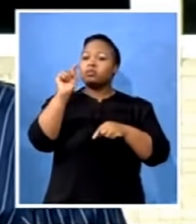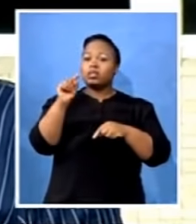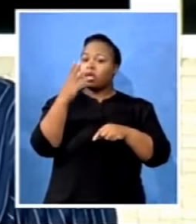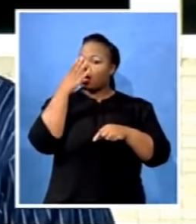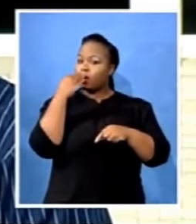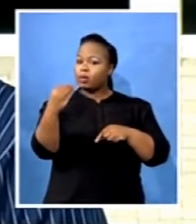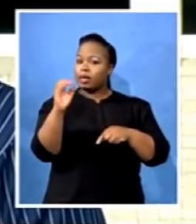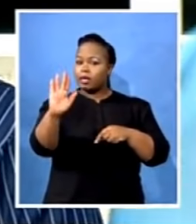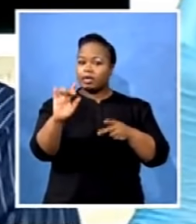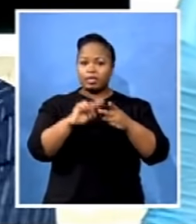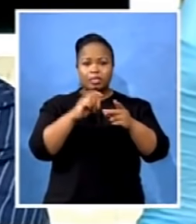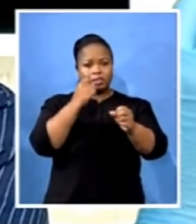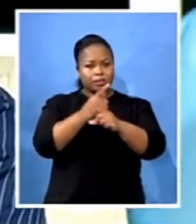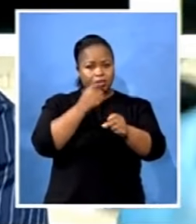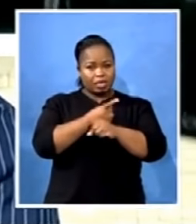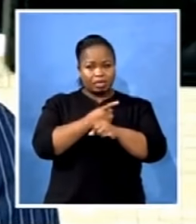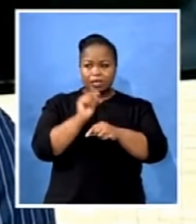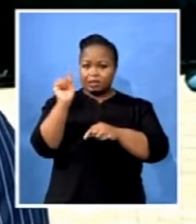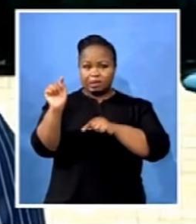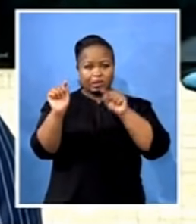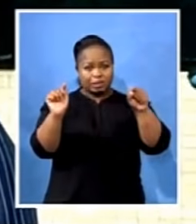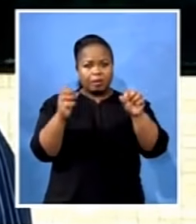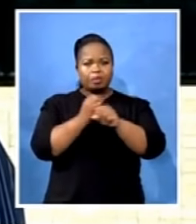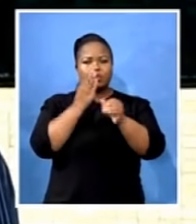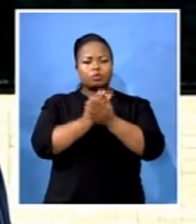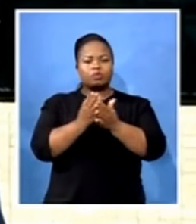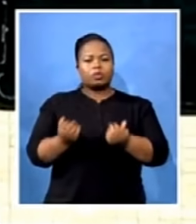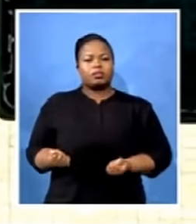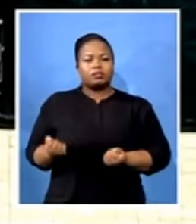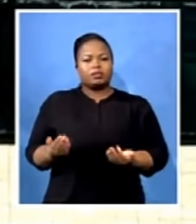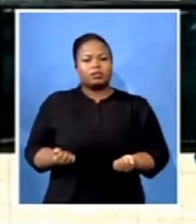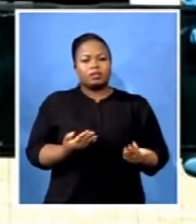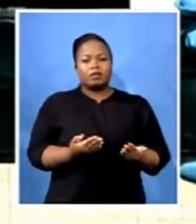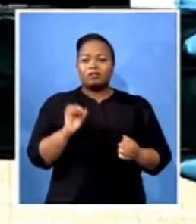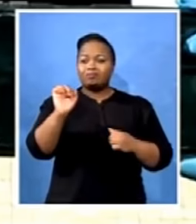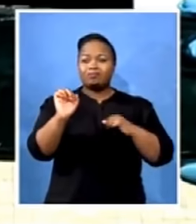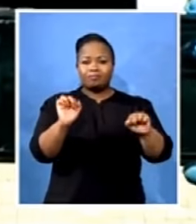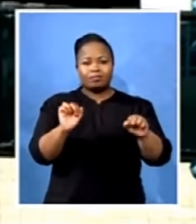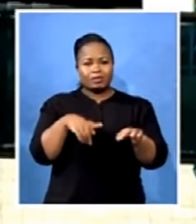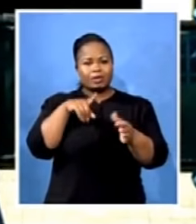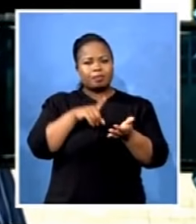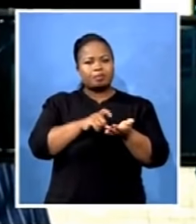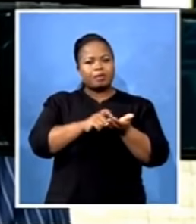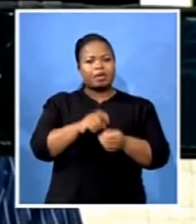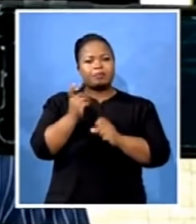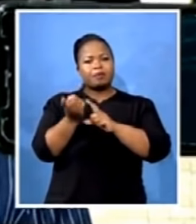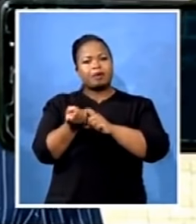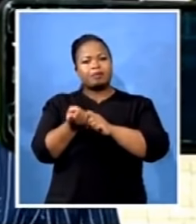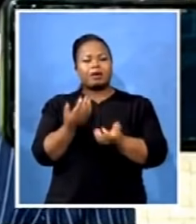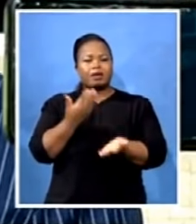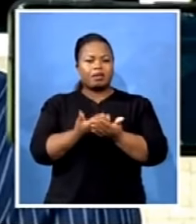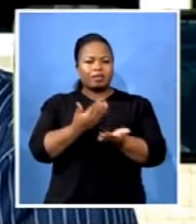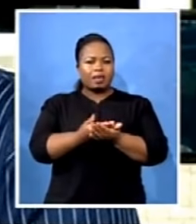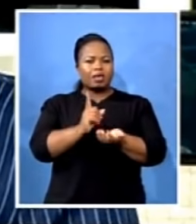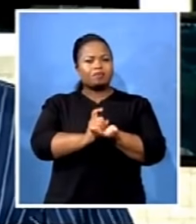ensure inside the service you've got sanitizing. People do sanitize, and that's what needs to happen. You